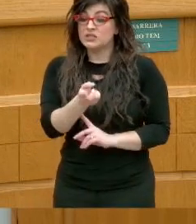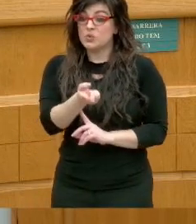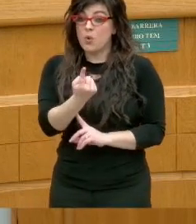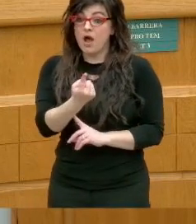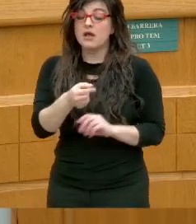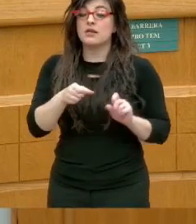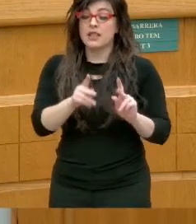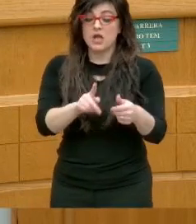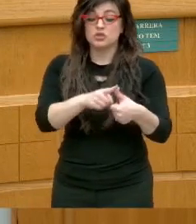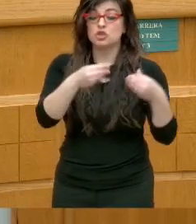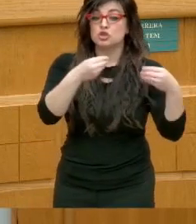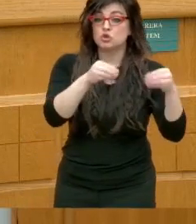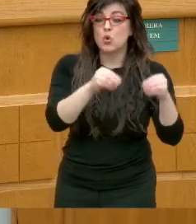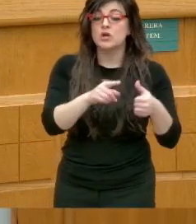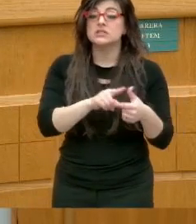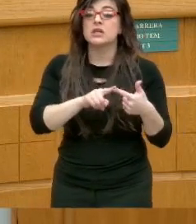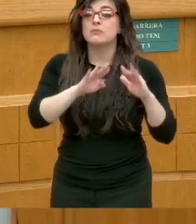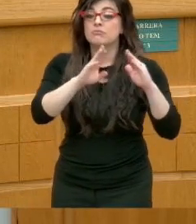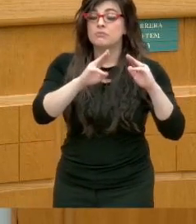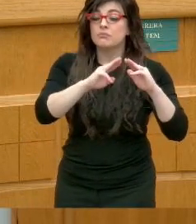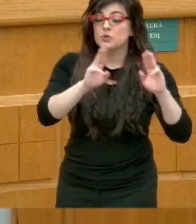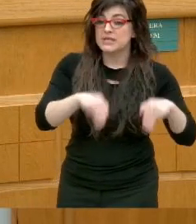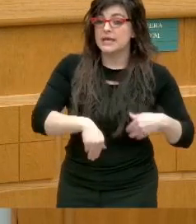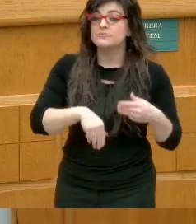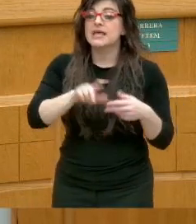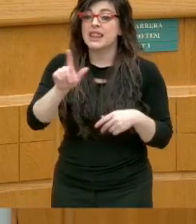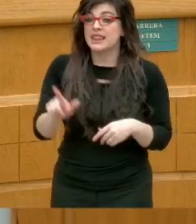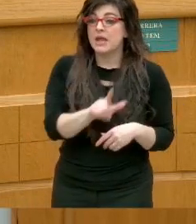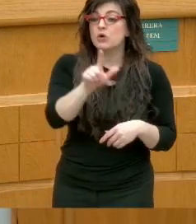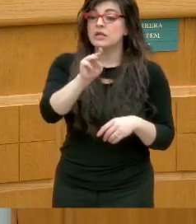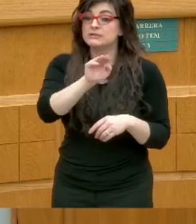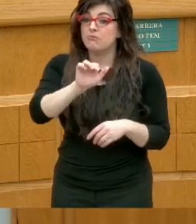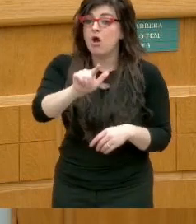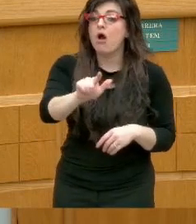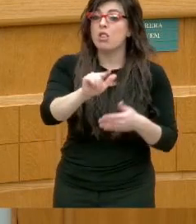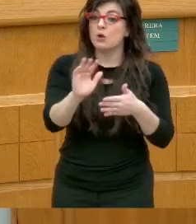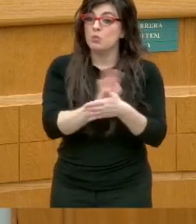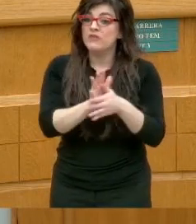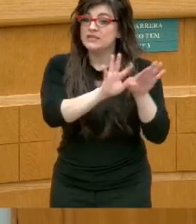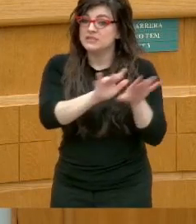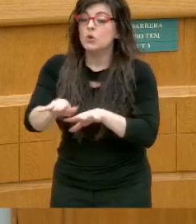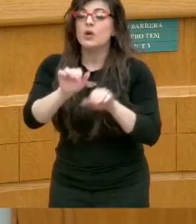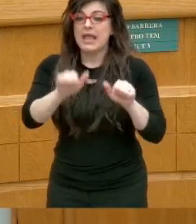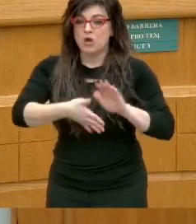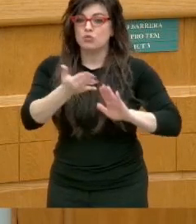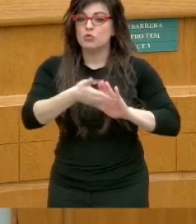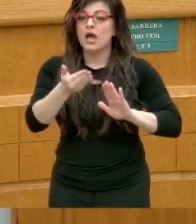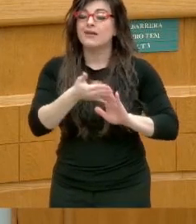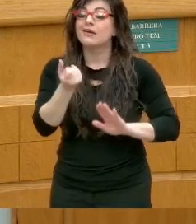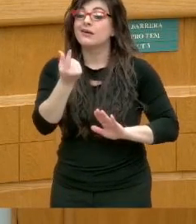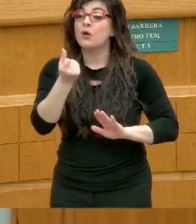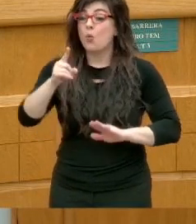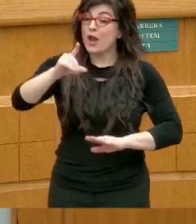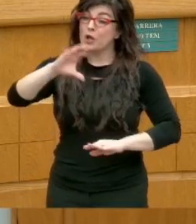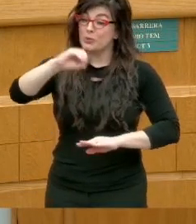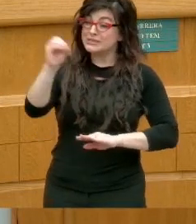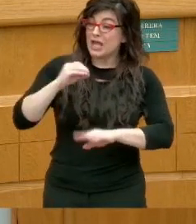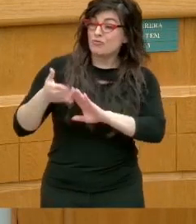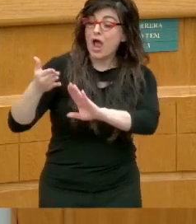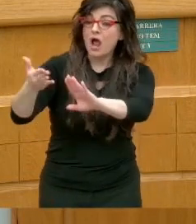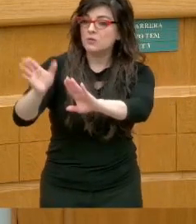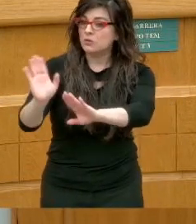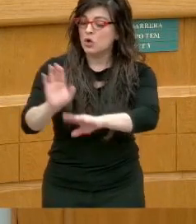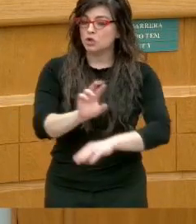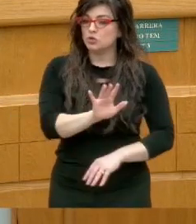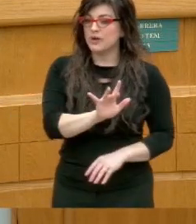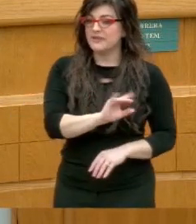movie theaters, museums, and libraries to operate at 25% capacity starting on Friday. We've already talked about churches and